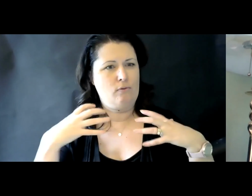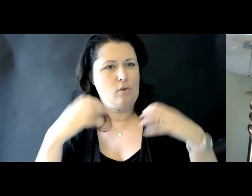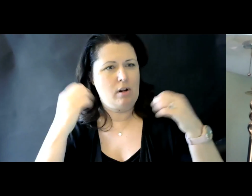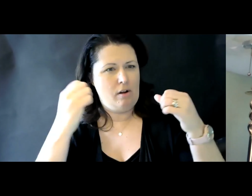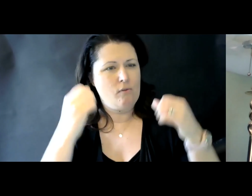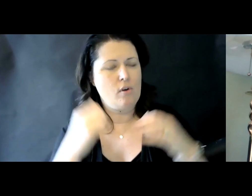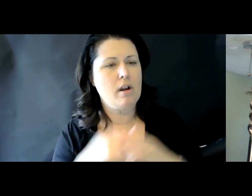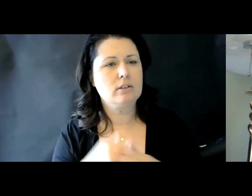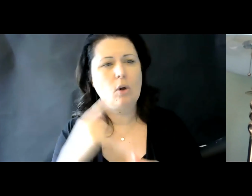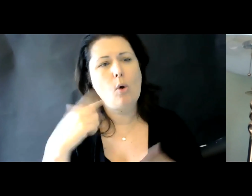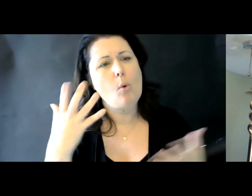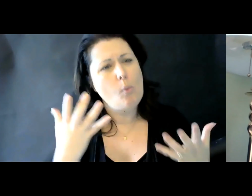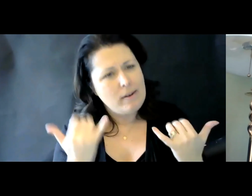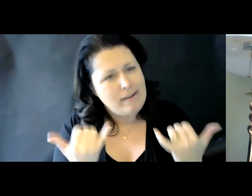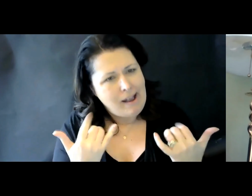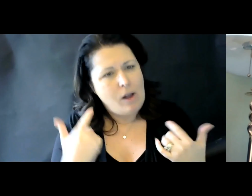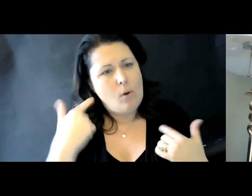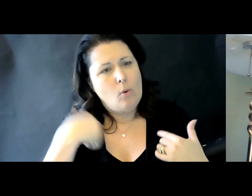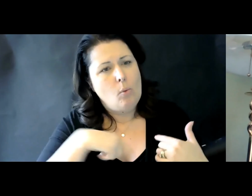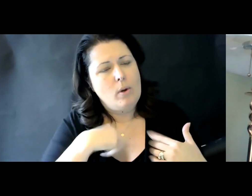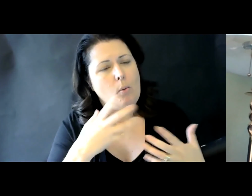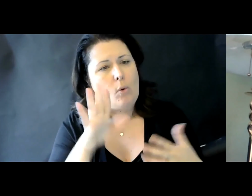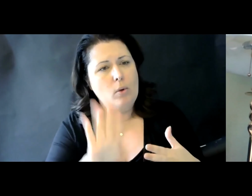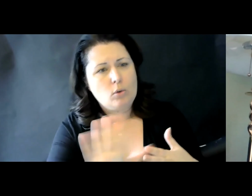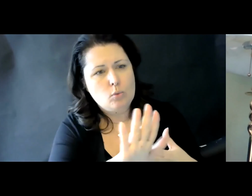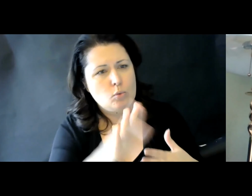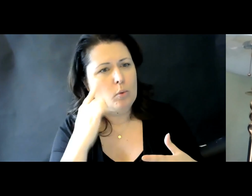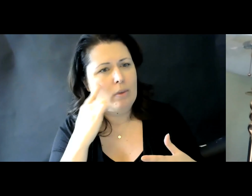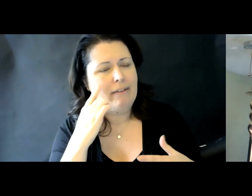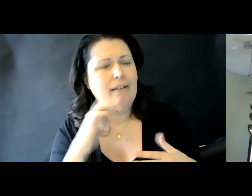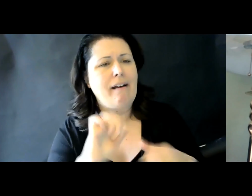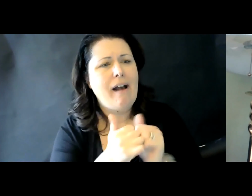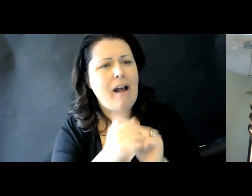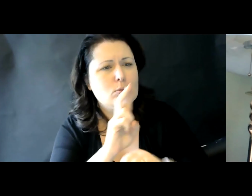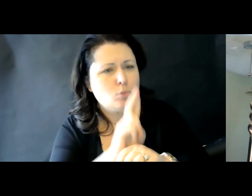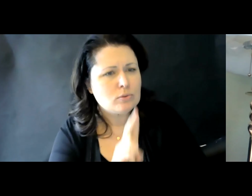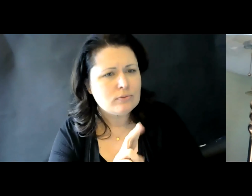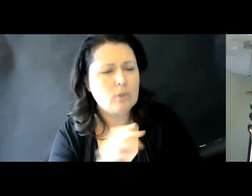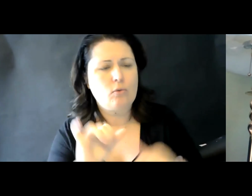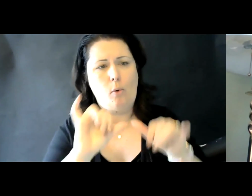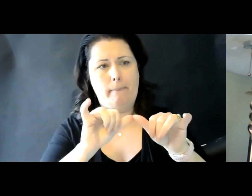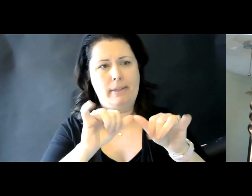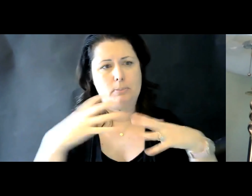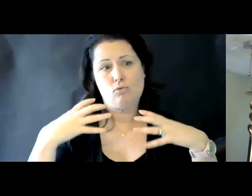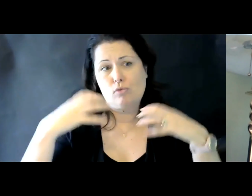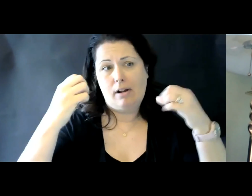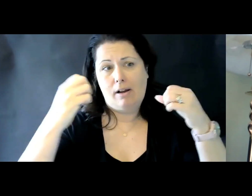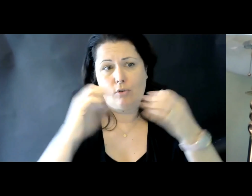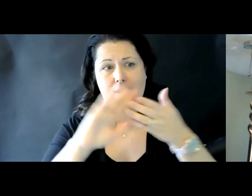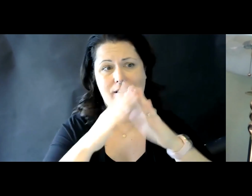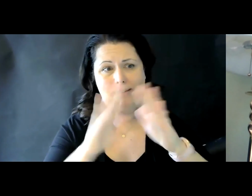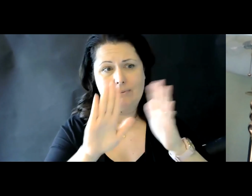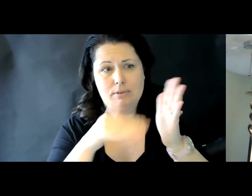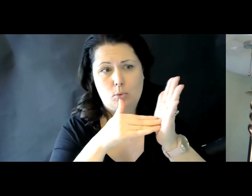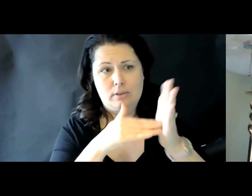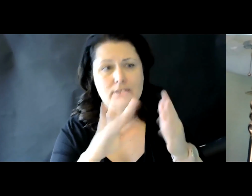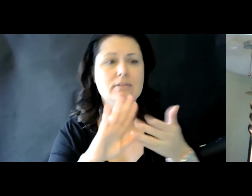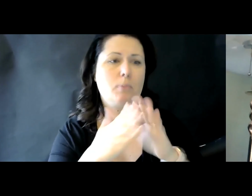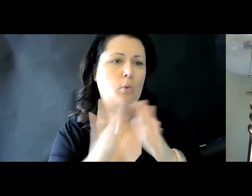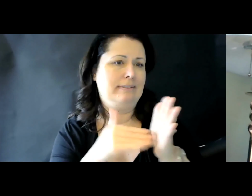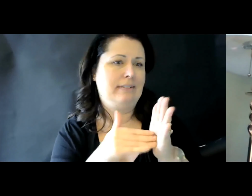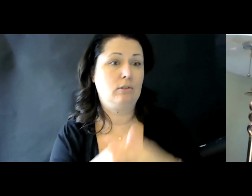know what you guys think about the development and if it might be a useful tool for measurement in recovery community centers. So Jo will tell you all